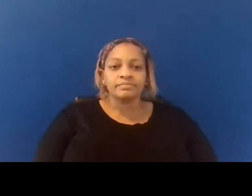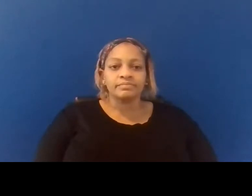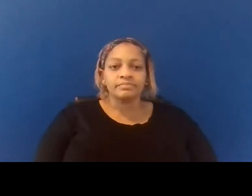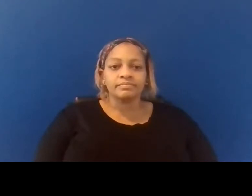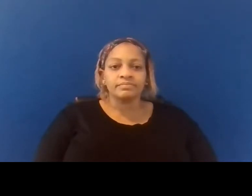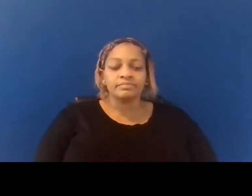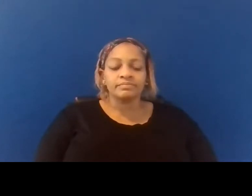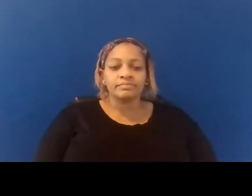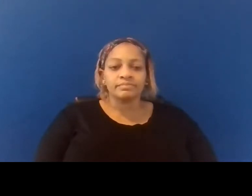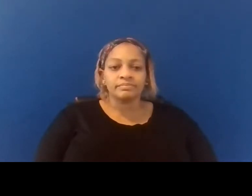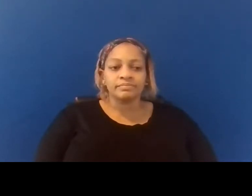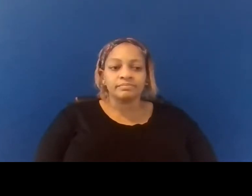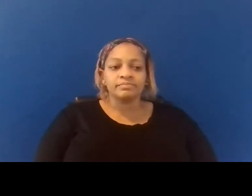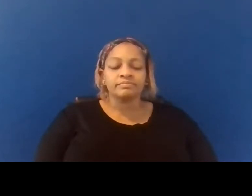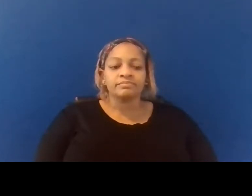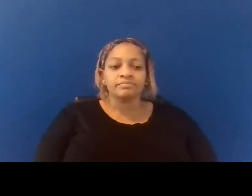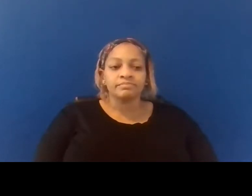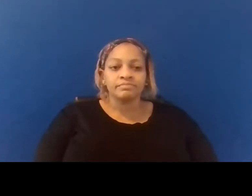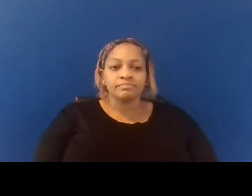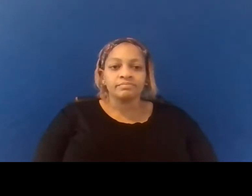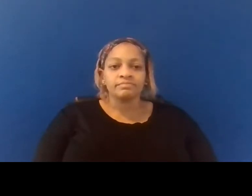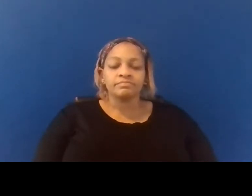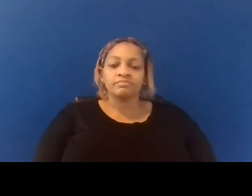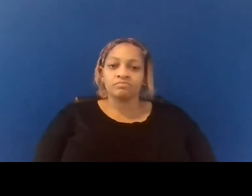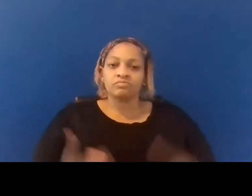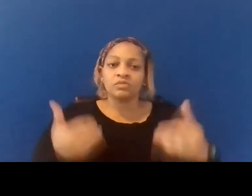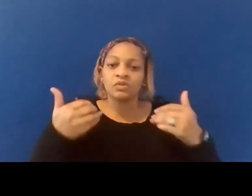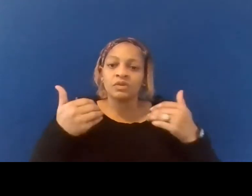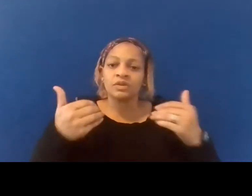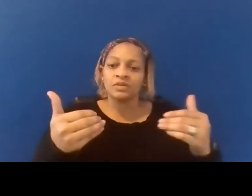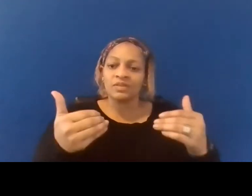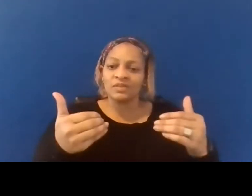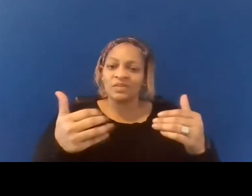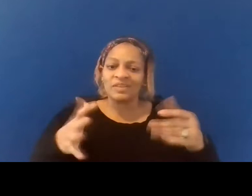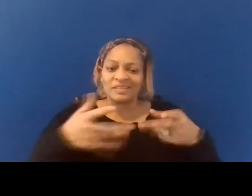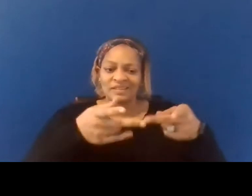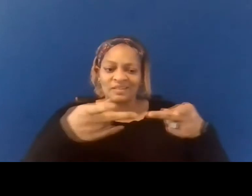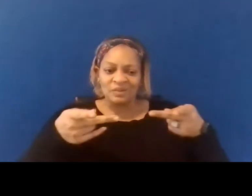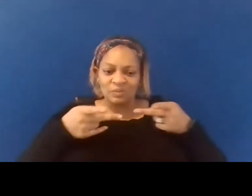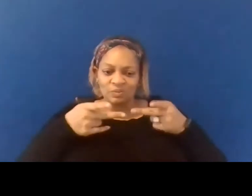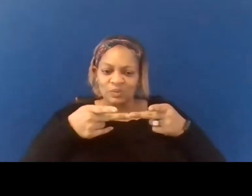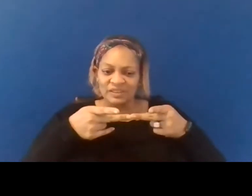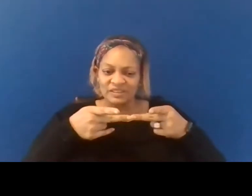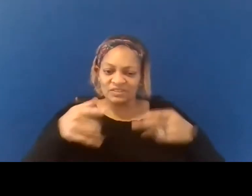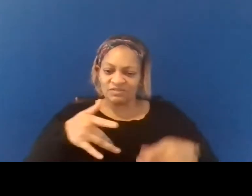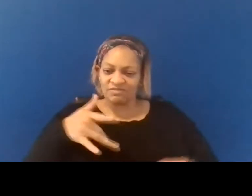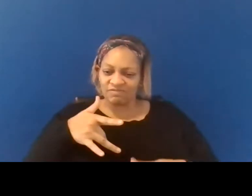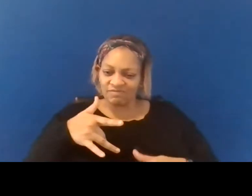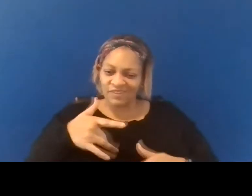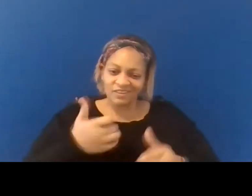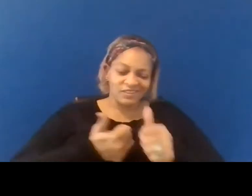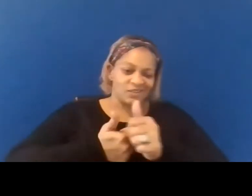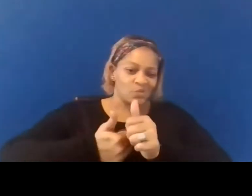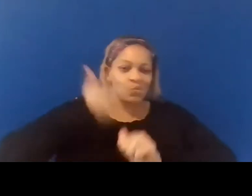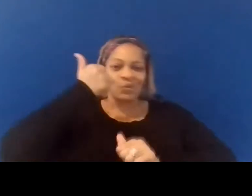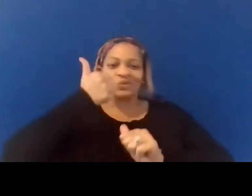Allow yourself to move into that place within you where you are most comfortable.